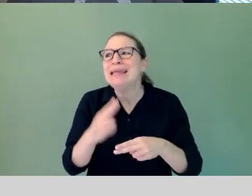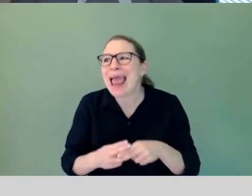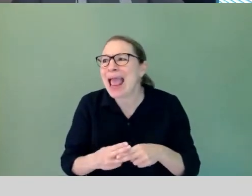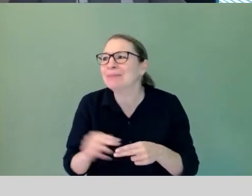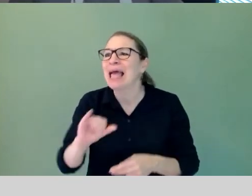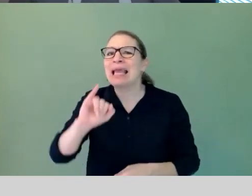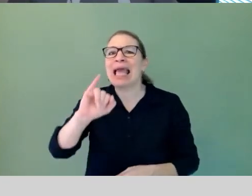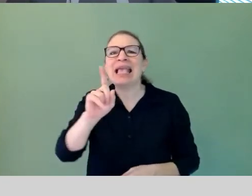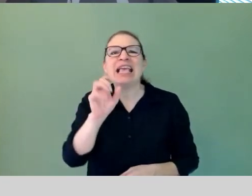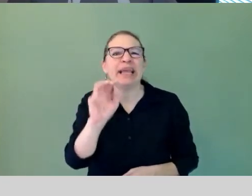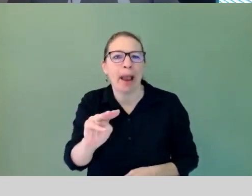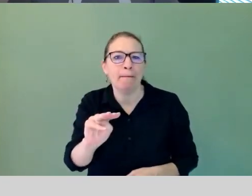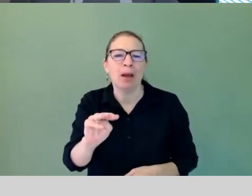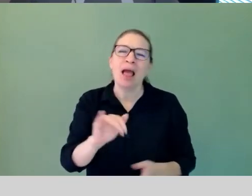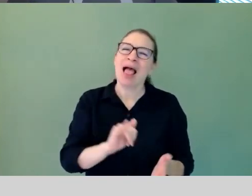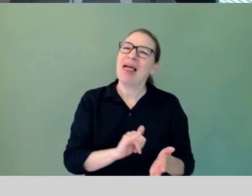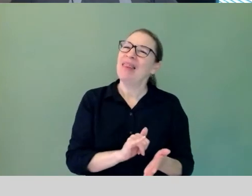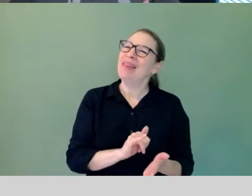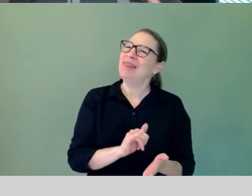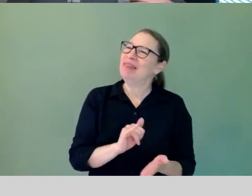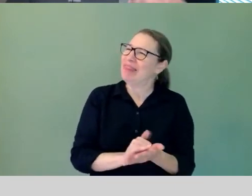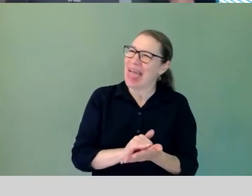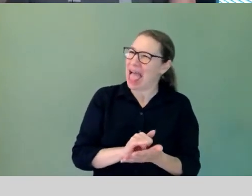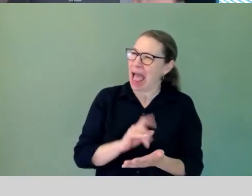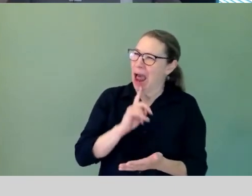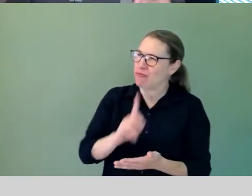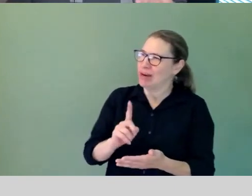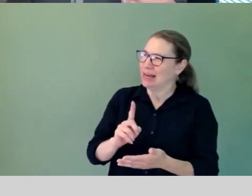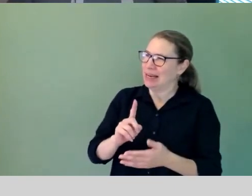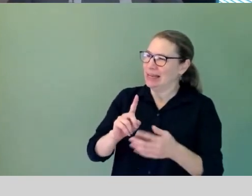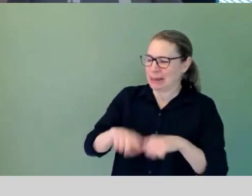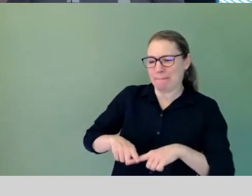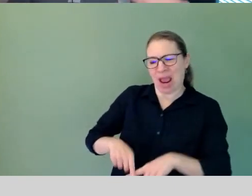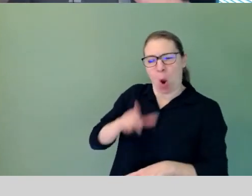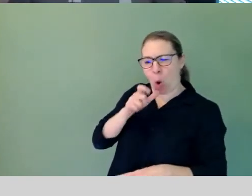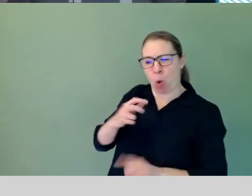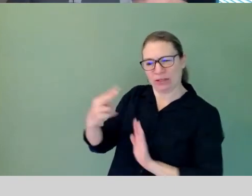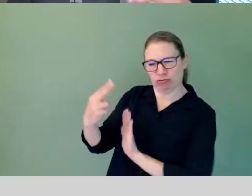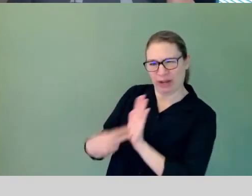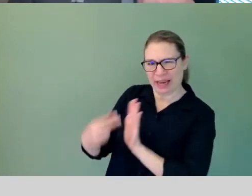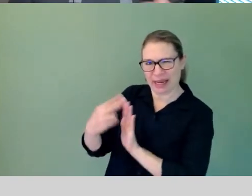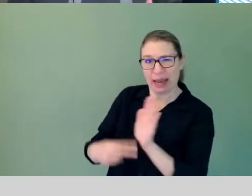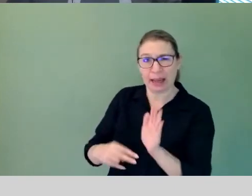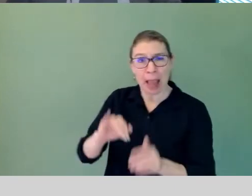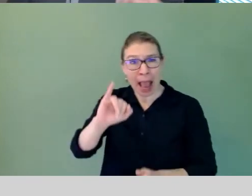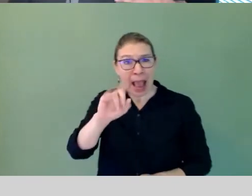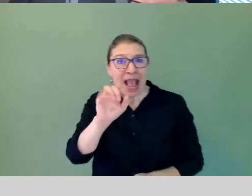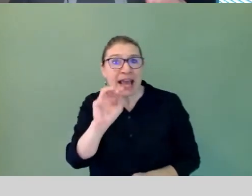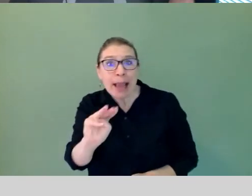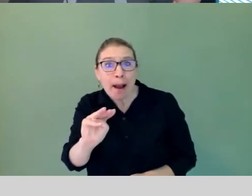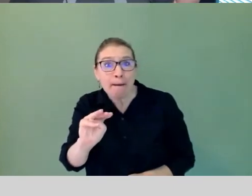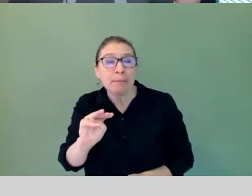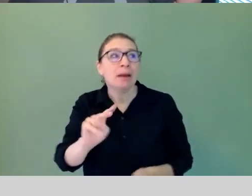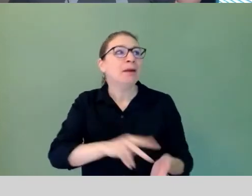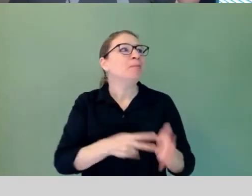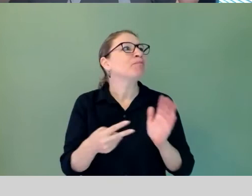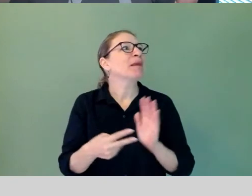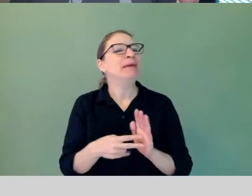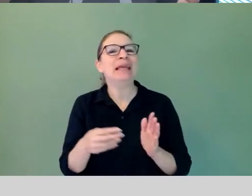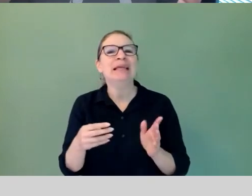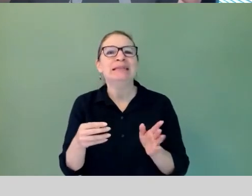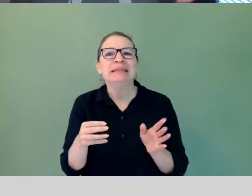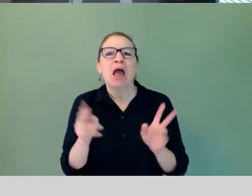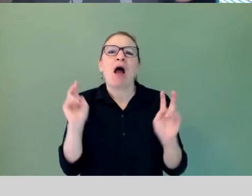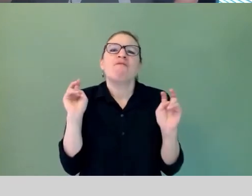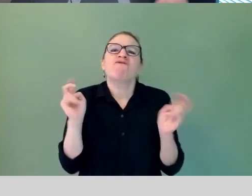again, positive who your audience is. For those of you that don't know what an idiom is a group of words established by